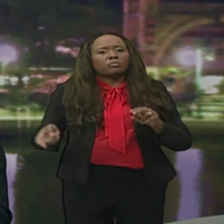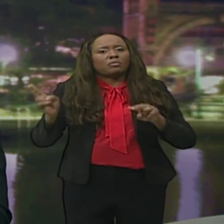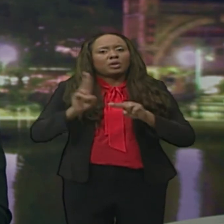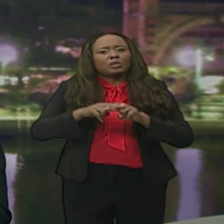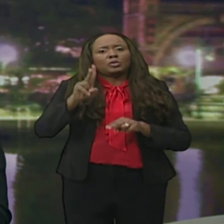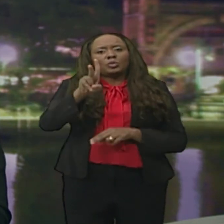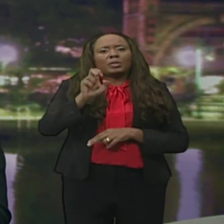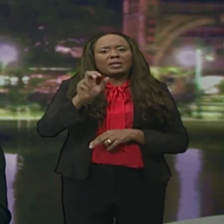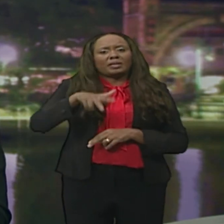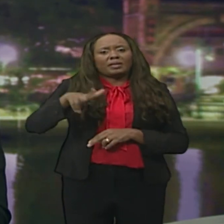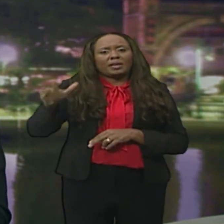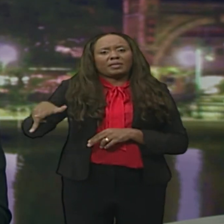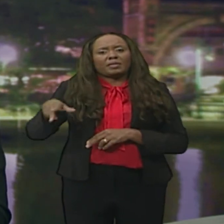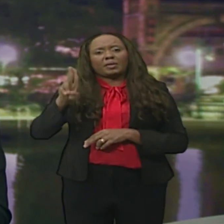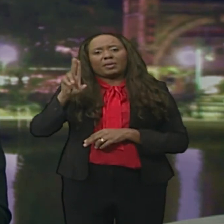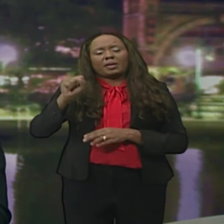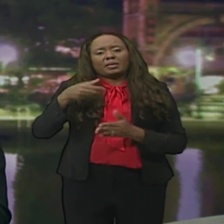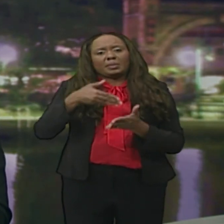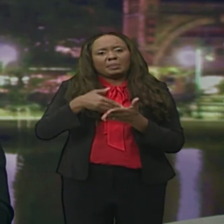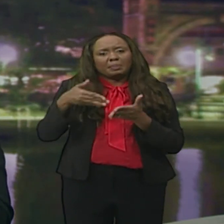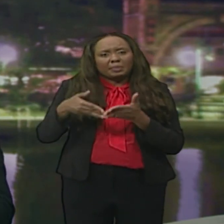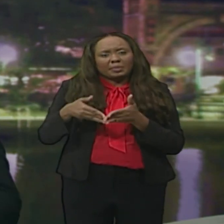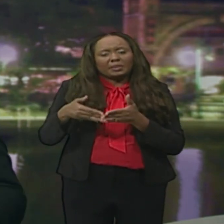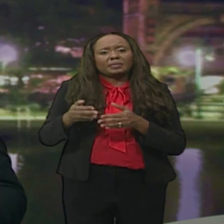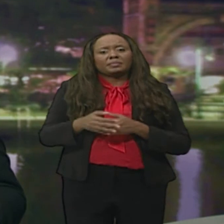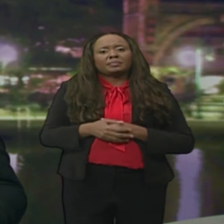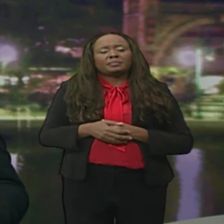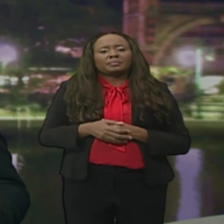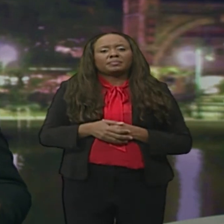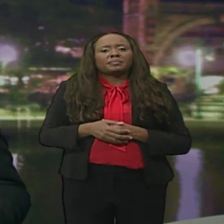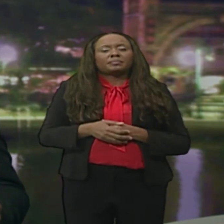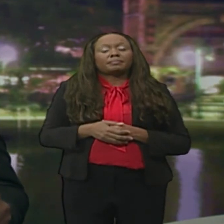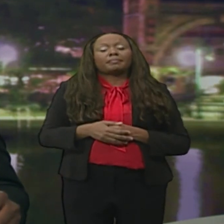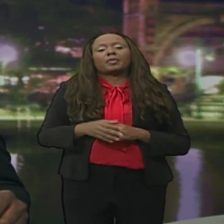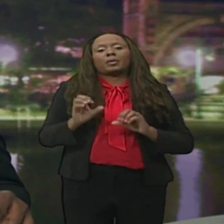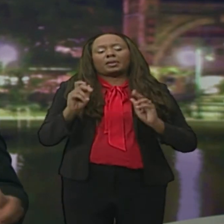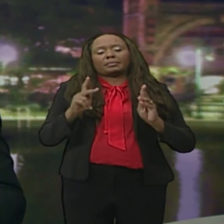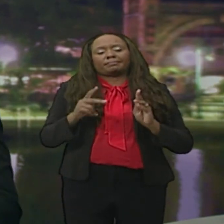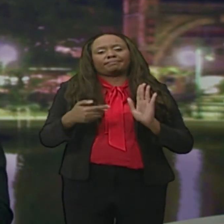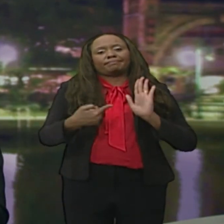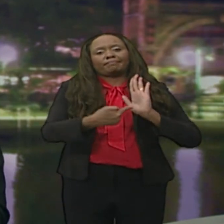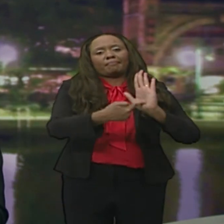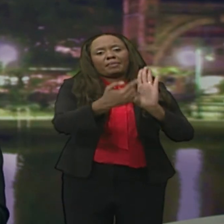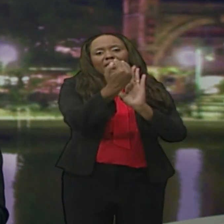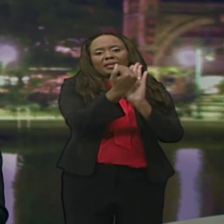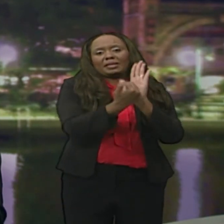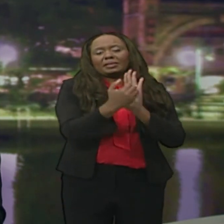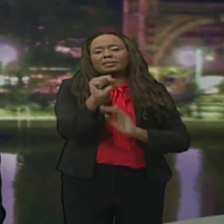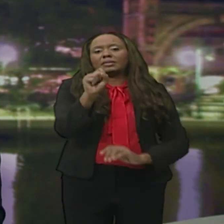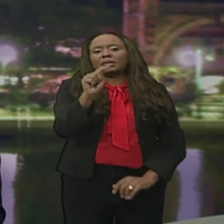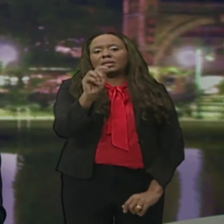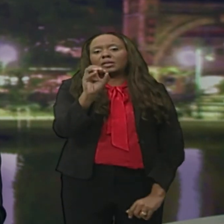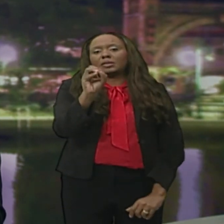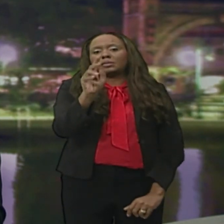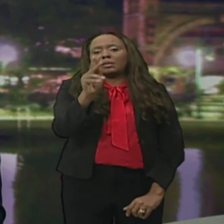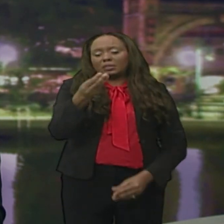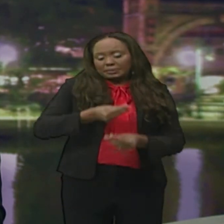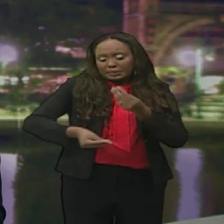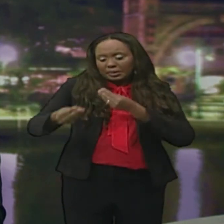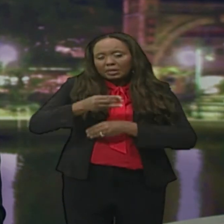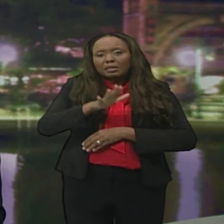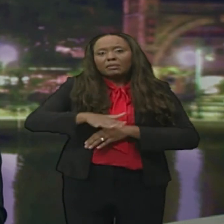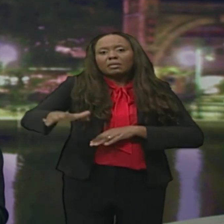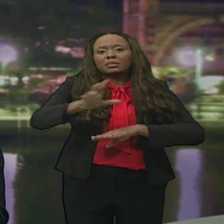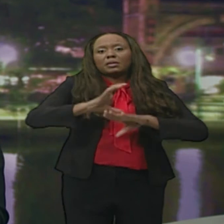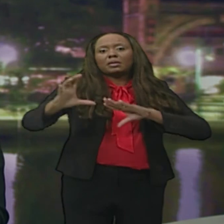US $233 million during the year. Okay, time now to take a look at how stocks traded on selected exchanges across the